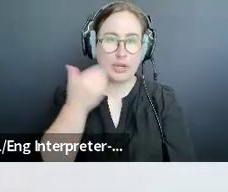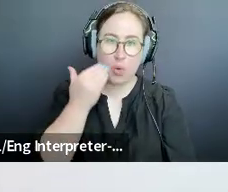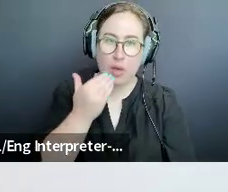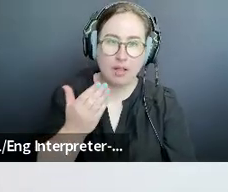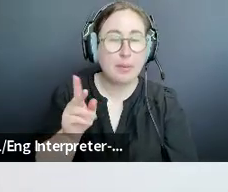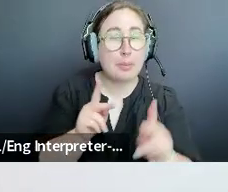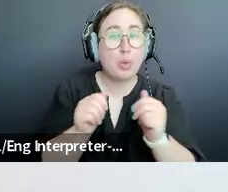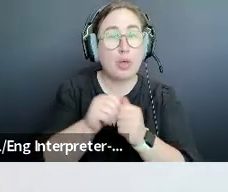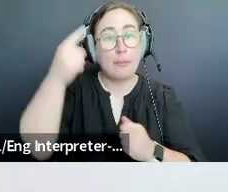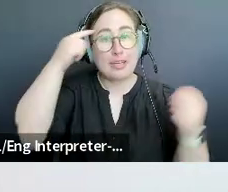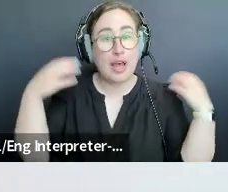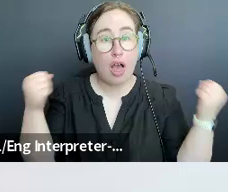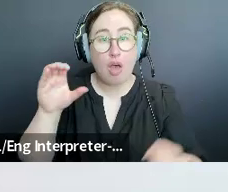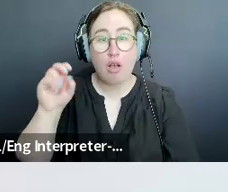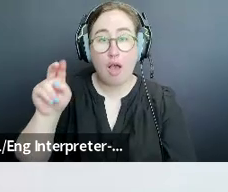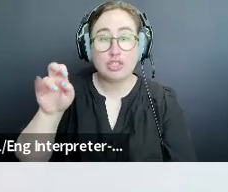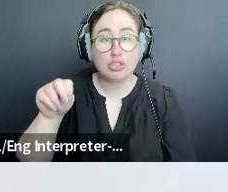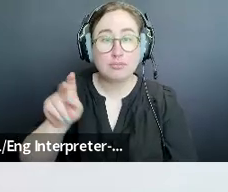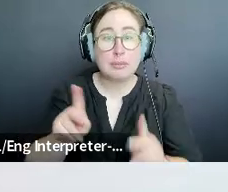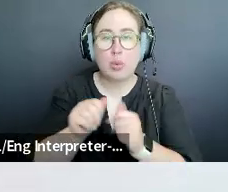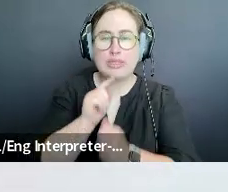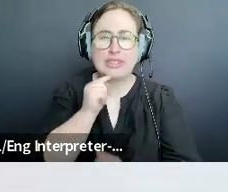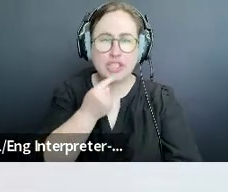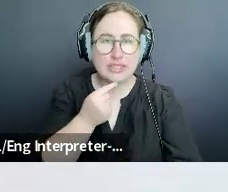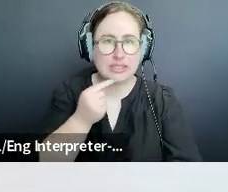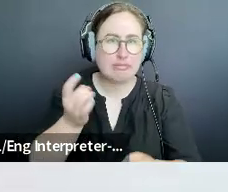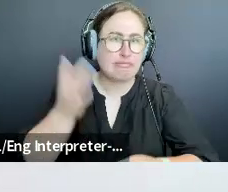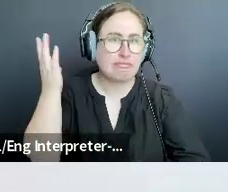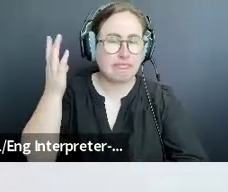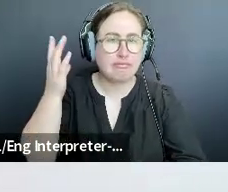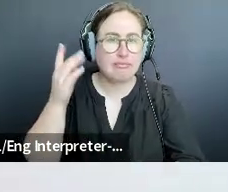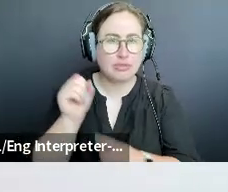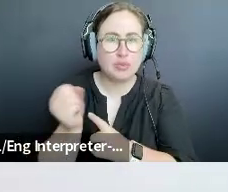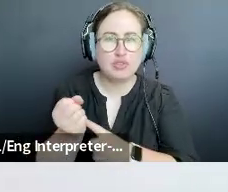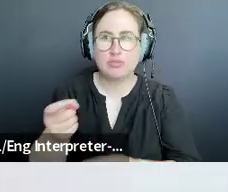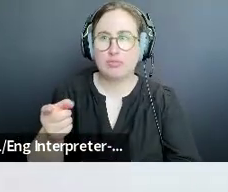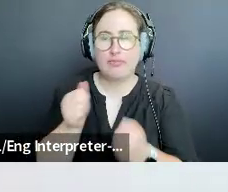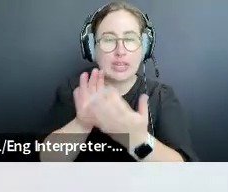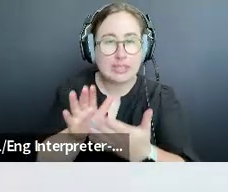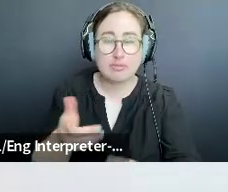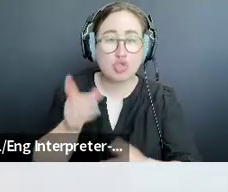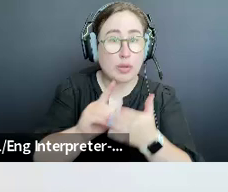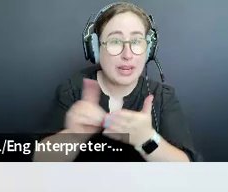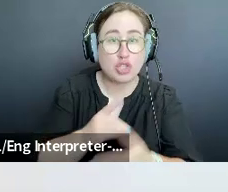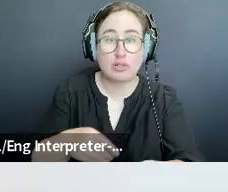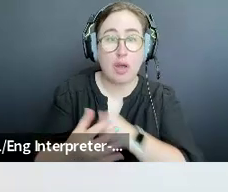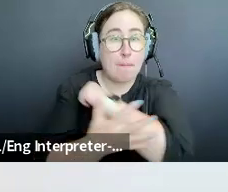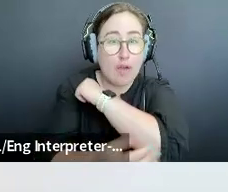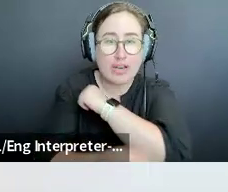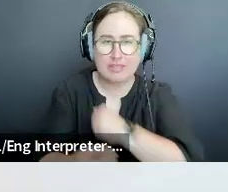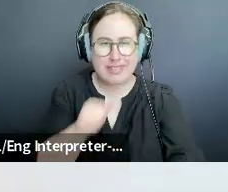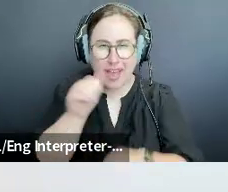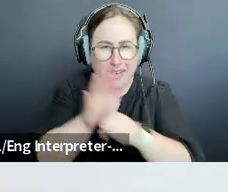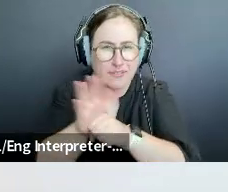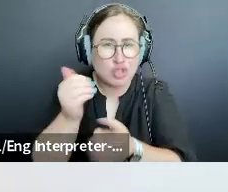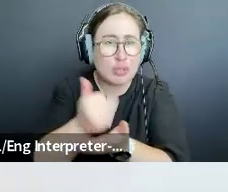people with mental health conditions, especially those with serious conditions, face discrimination, poverty, too few treatment resources,